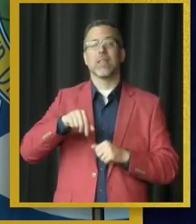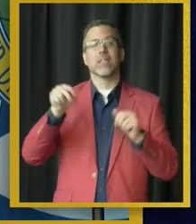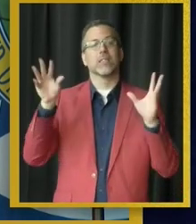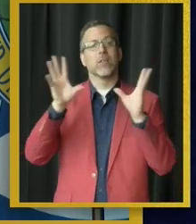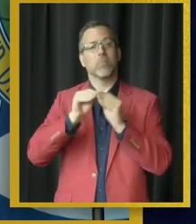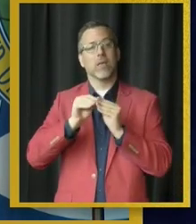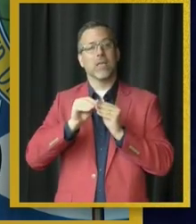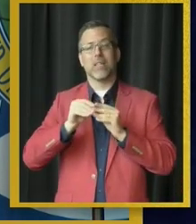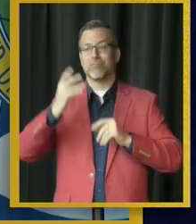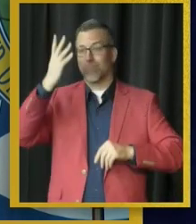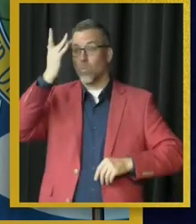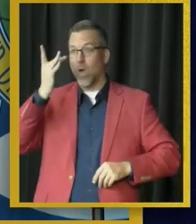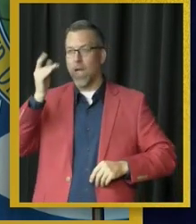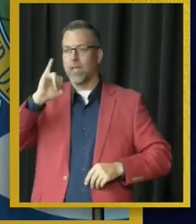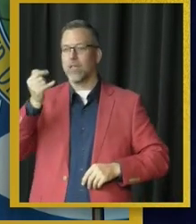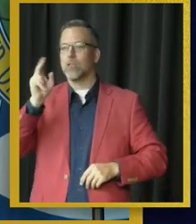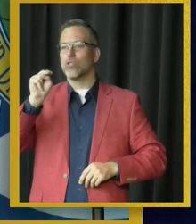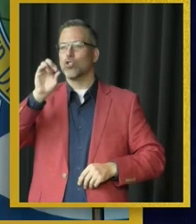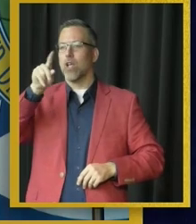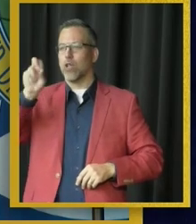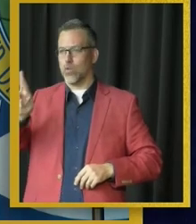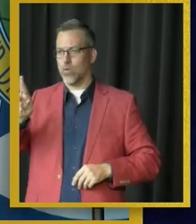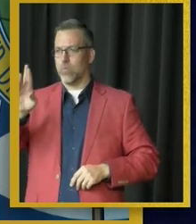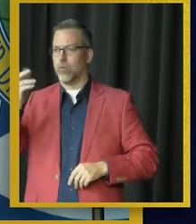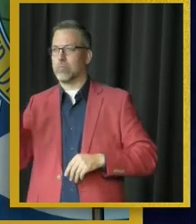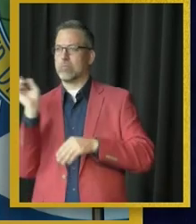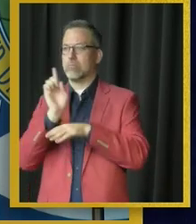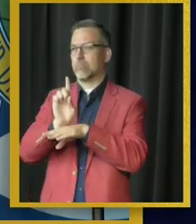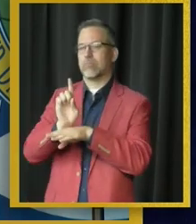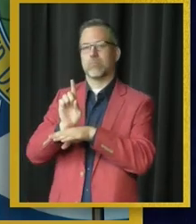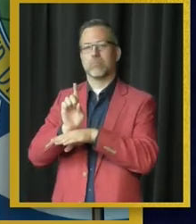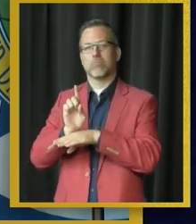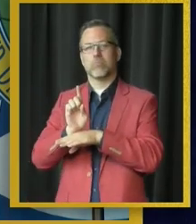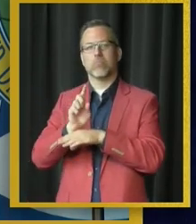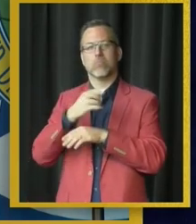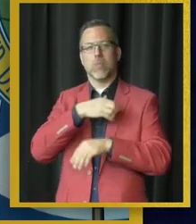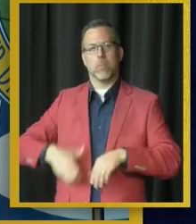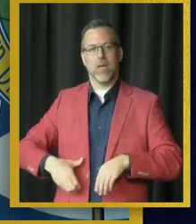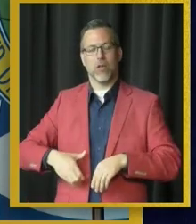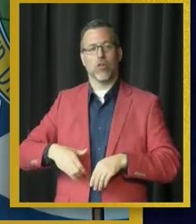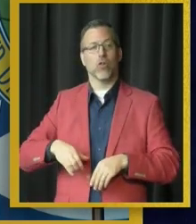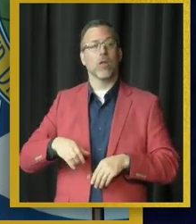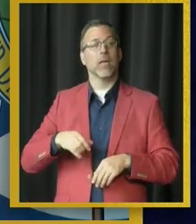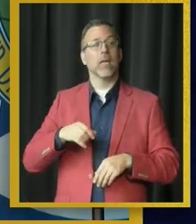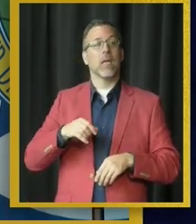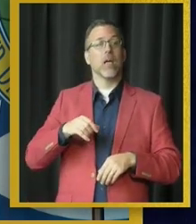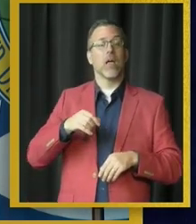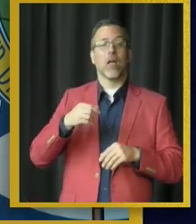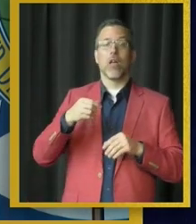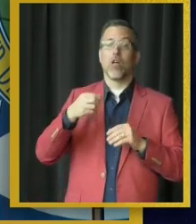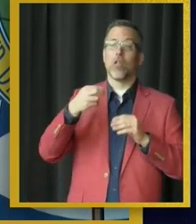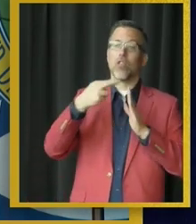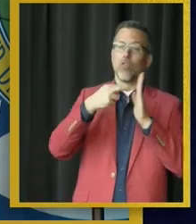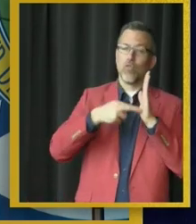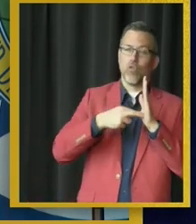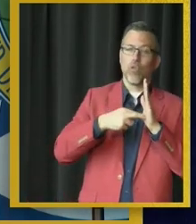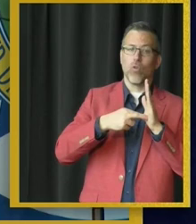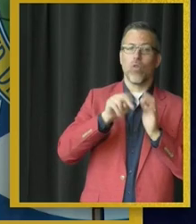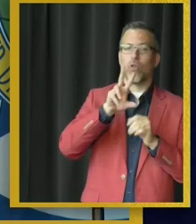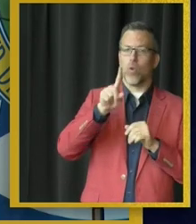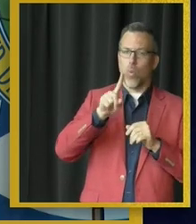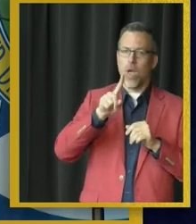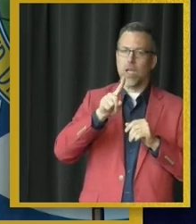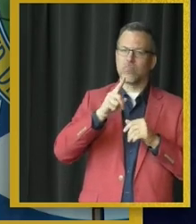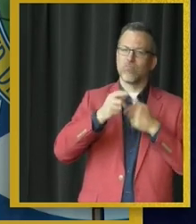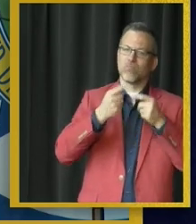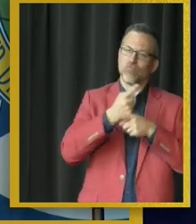called to hear from the Honorable John Cooper, the mayor of Nashville and Davidson County. Without objection, we will suspend Rule 31 regarding the regular order of